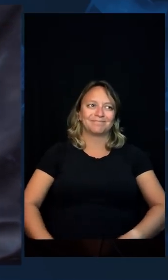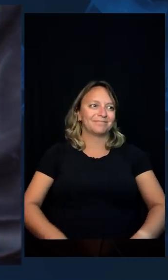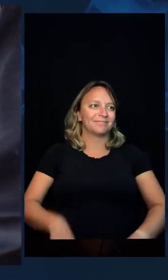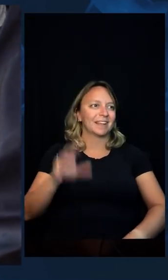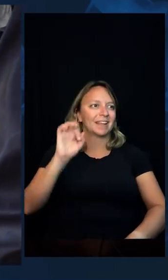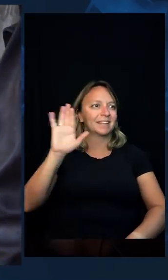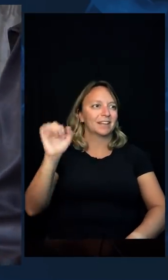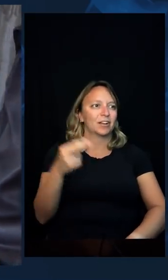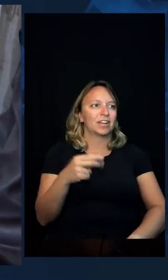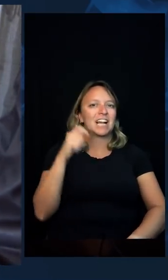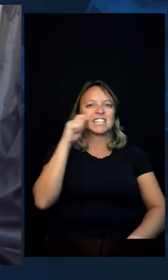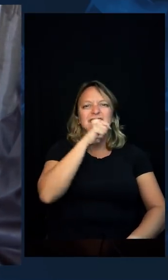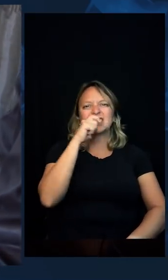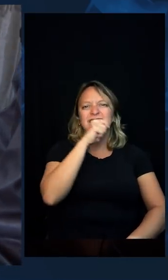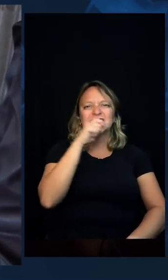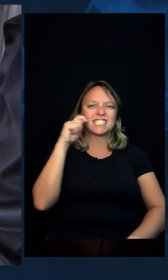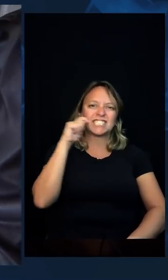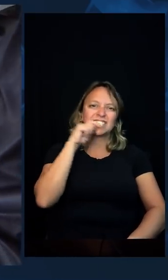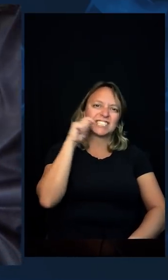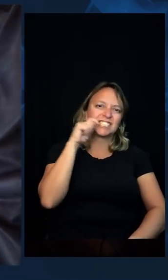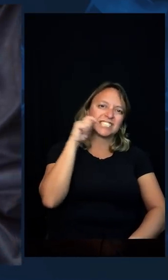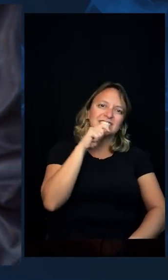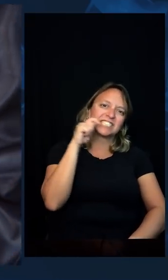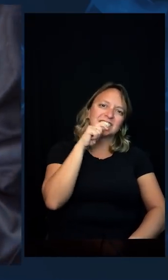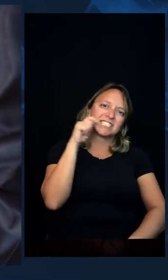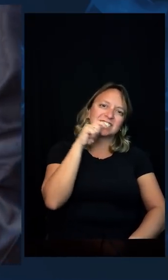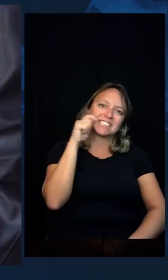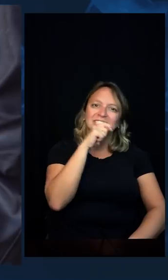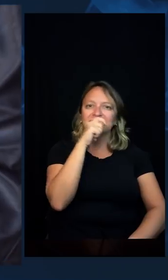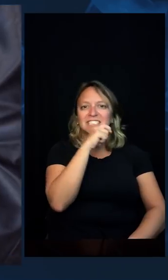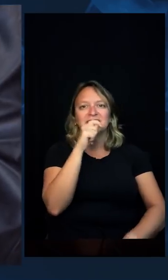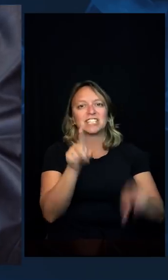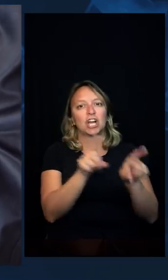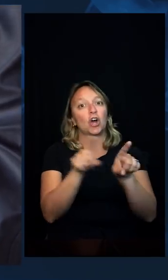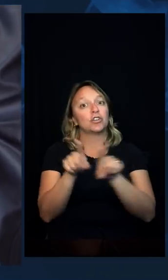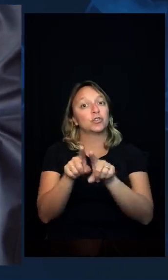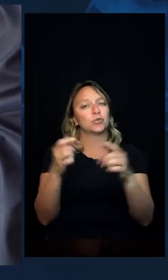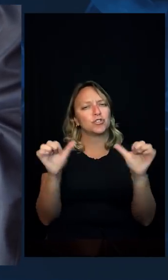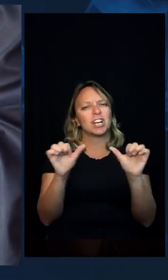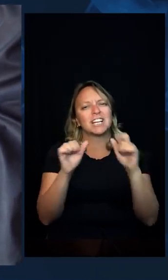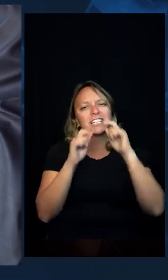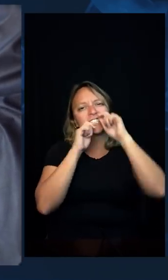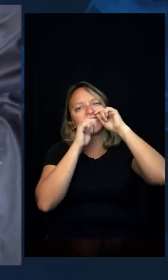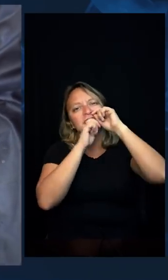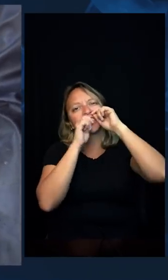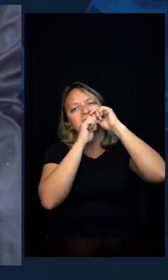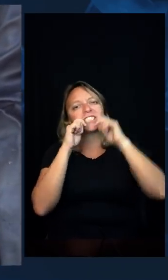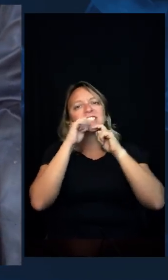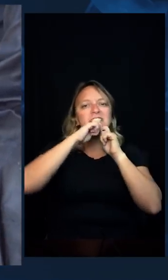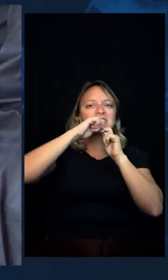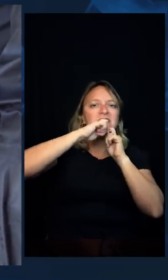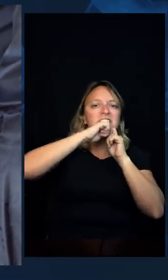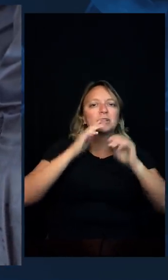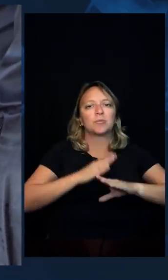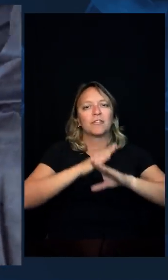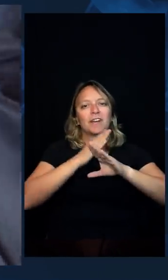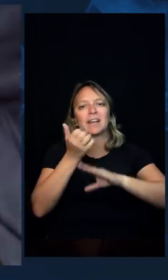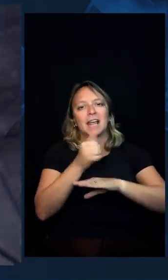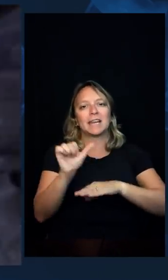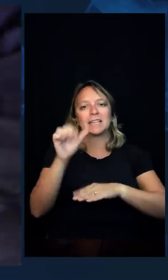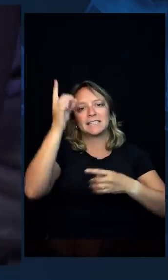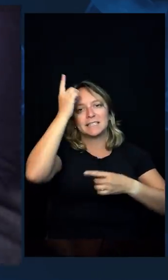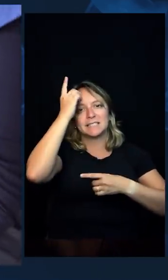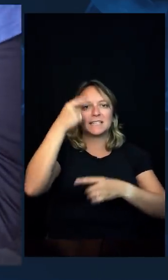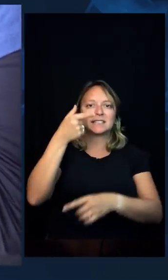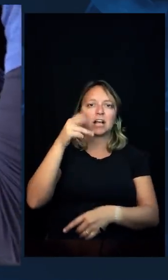Sarah's brushing his teeth. Like I said earlier, she's also trying to get the gums to prevent any sort of